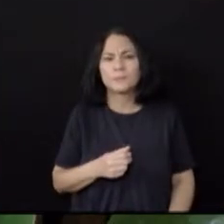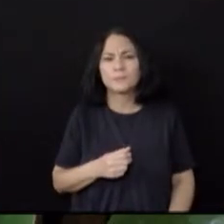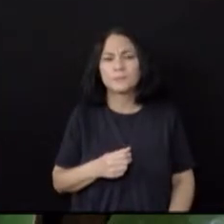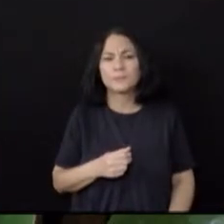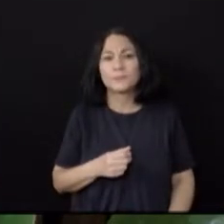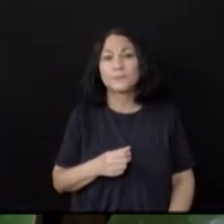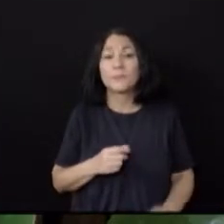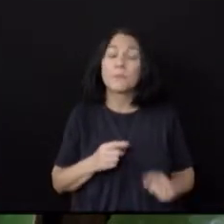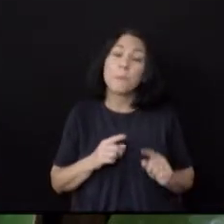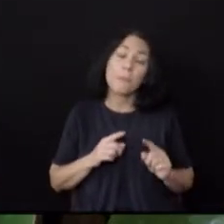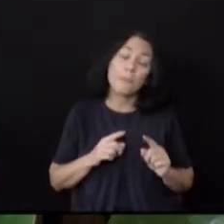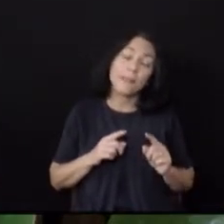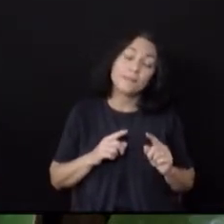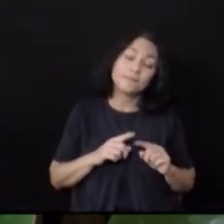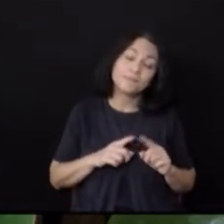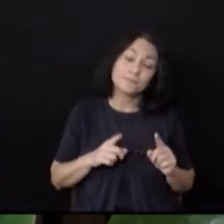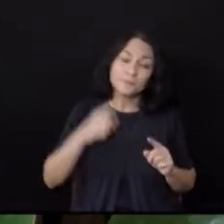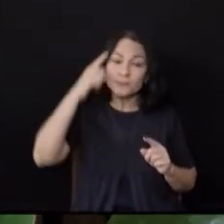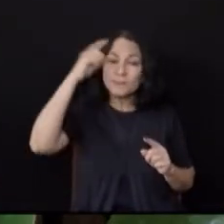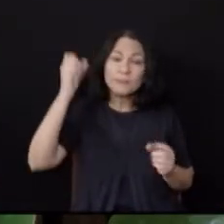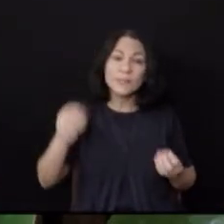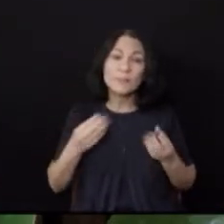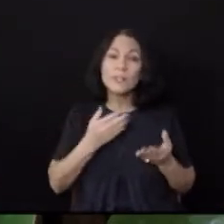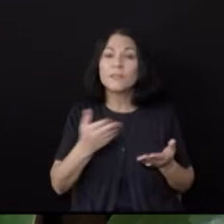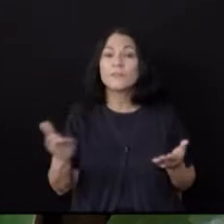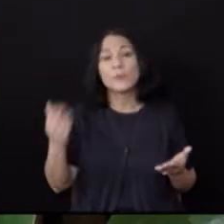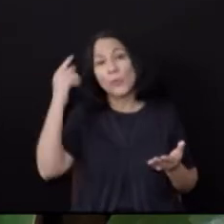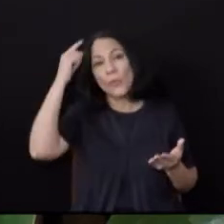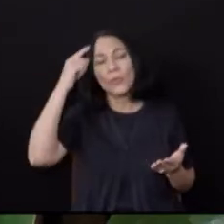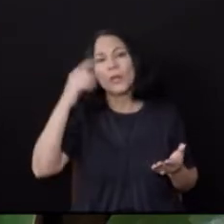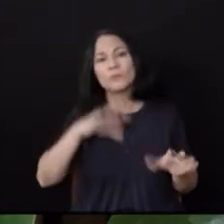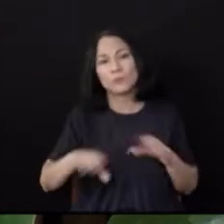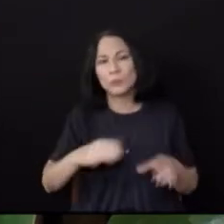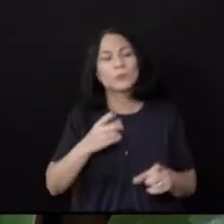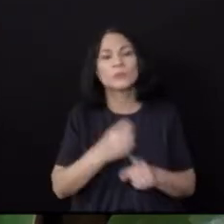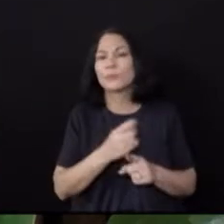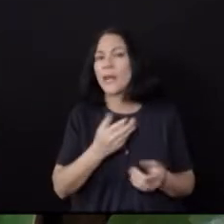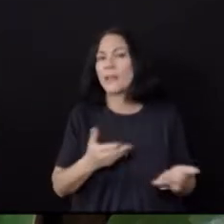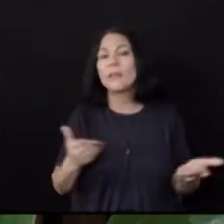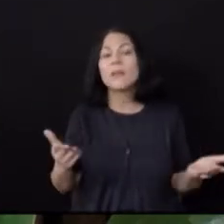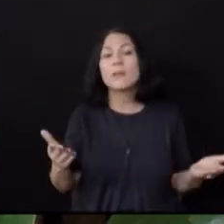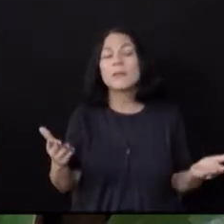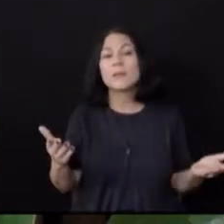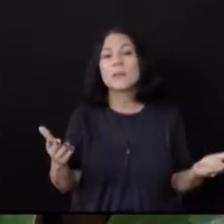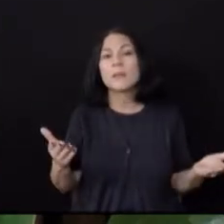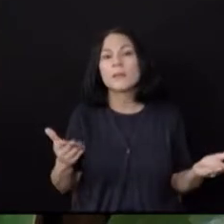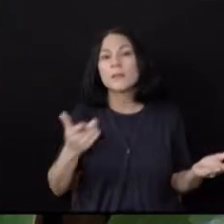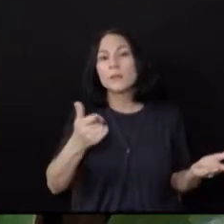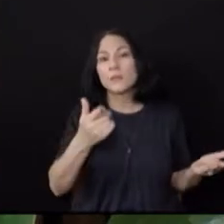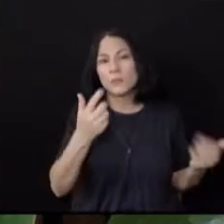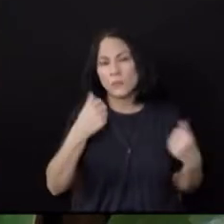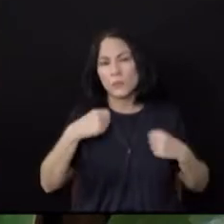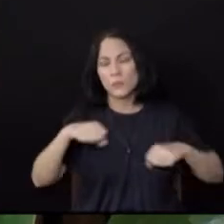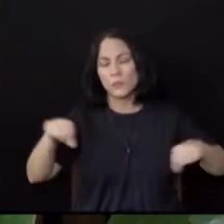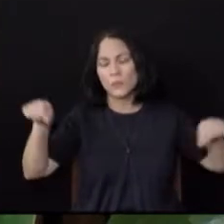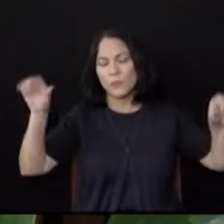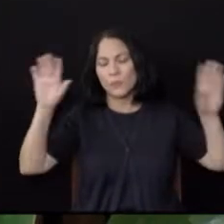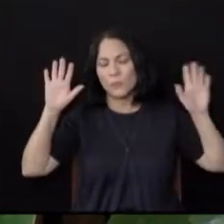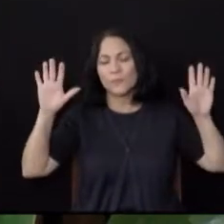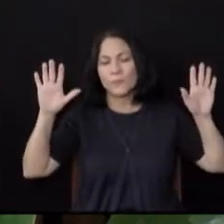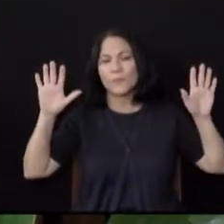And yet, because many of you have thought what you were doing was the right thing, you have sacrificed out of